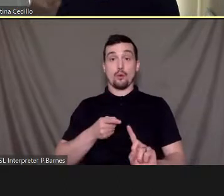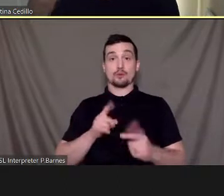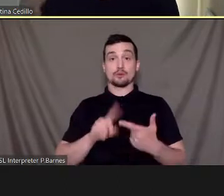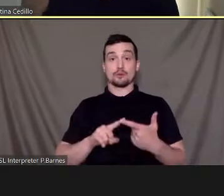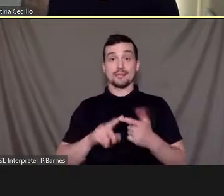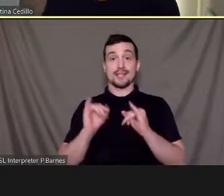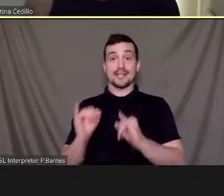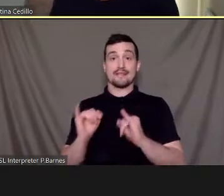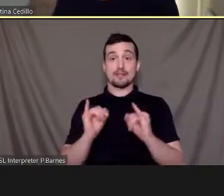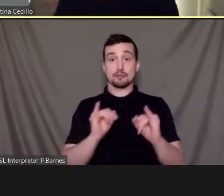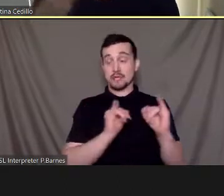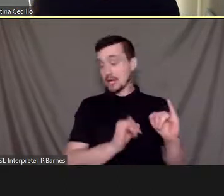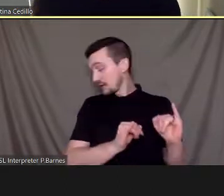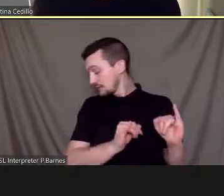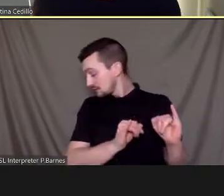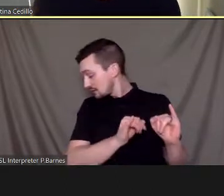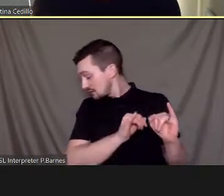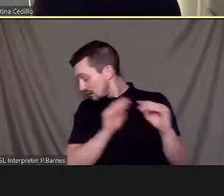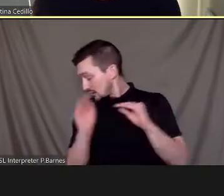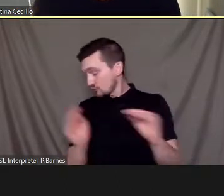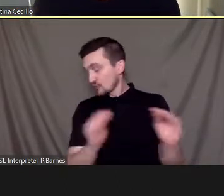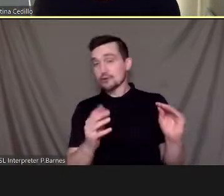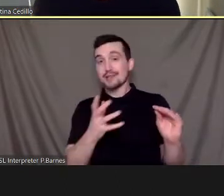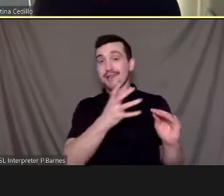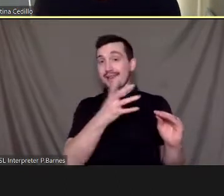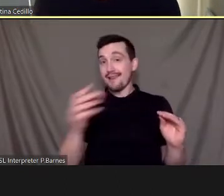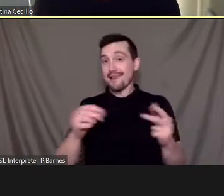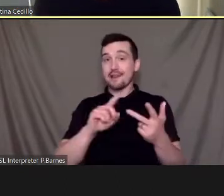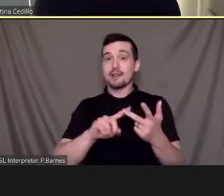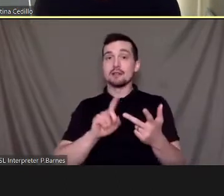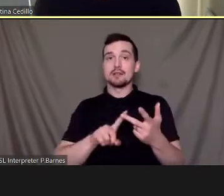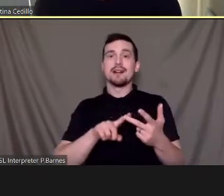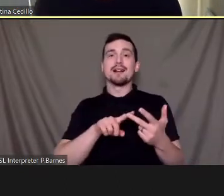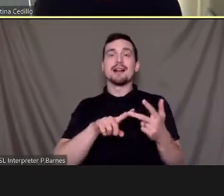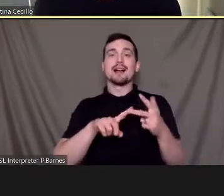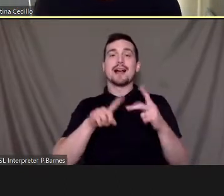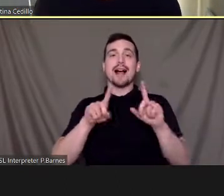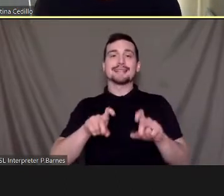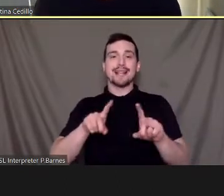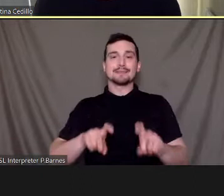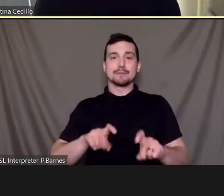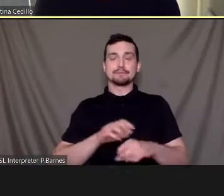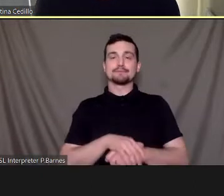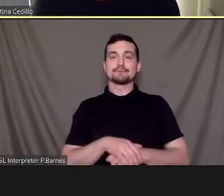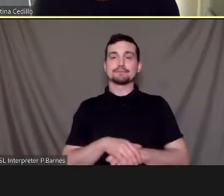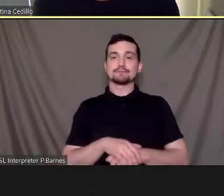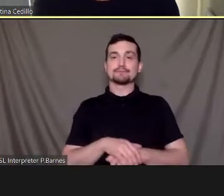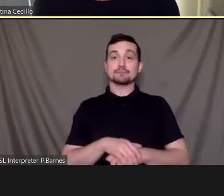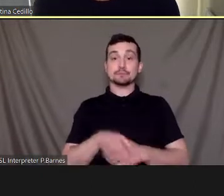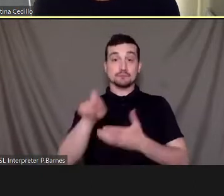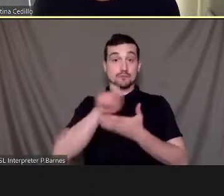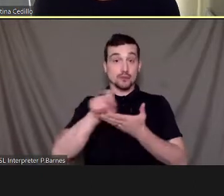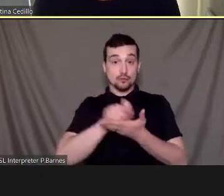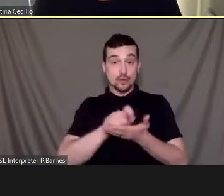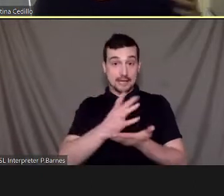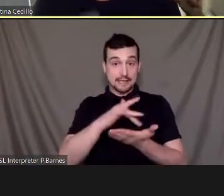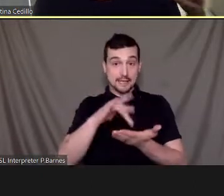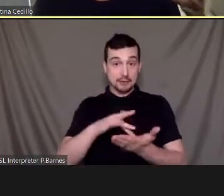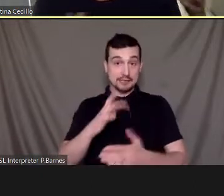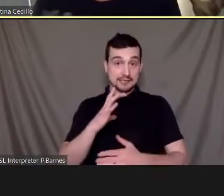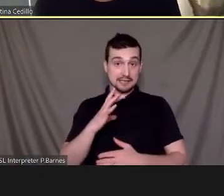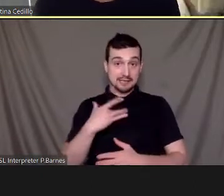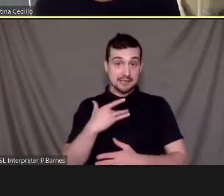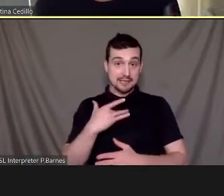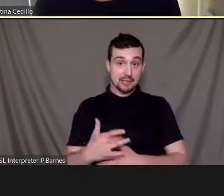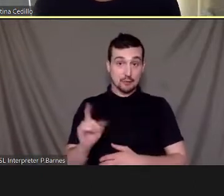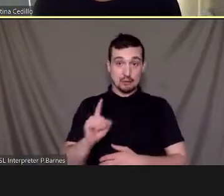individualized instruction, and assessment. And so the Writing Center is usually the place where I see